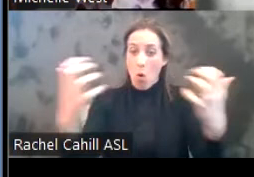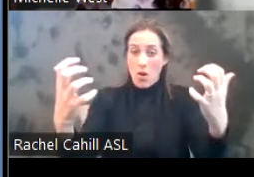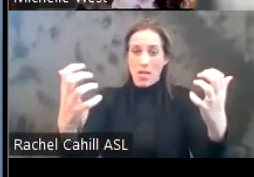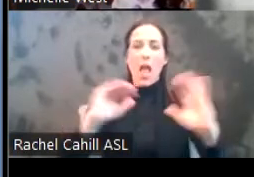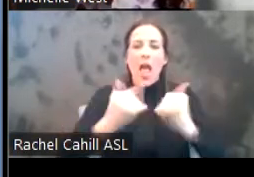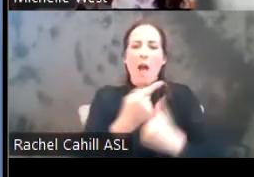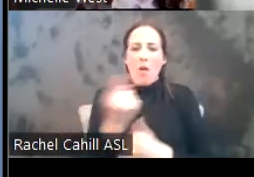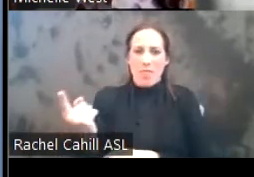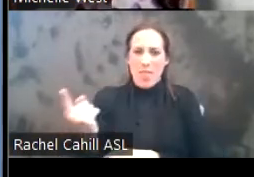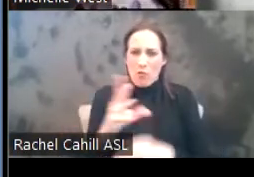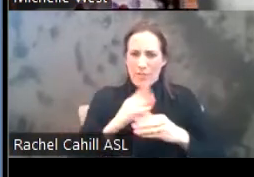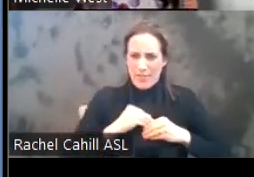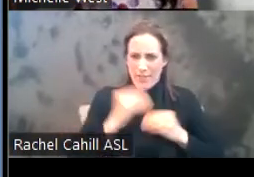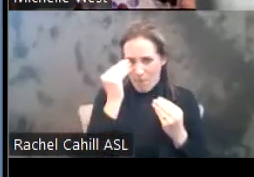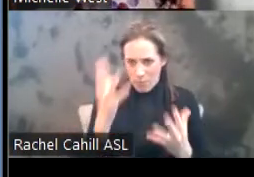their information.